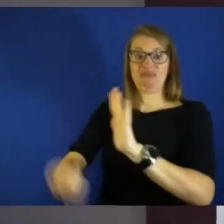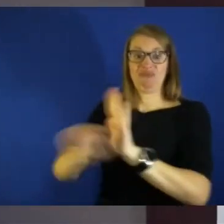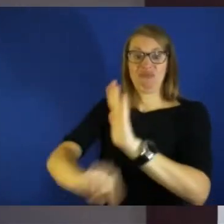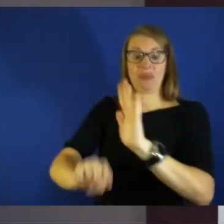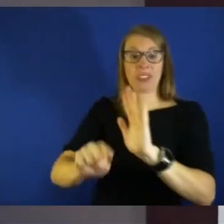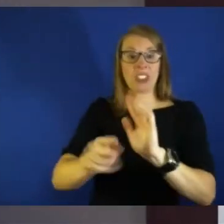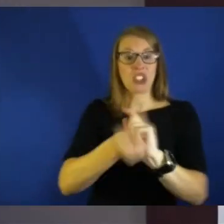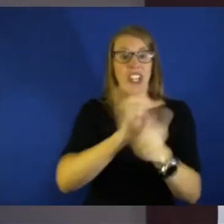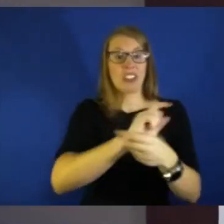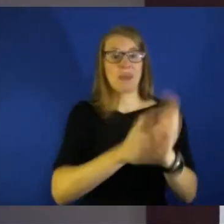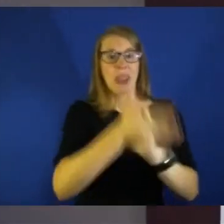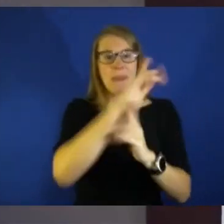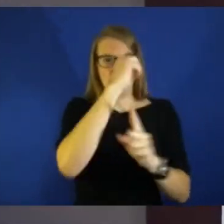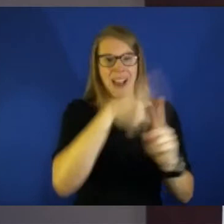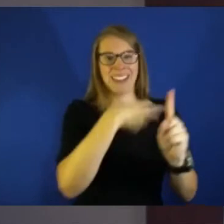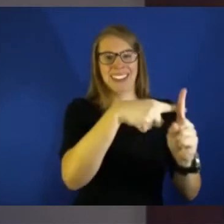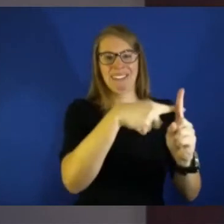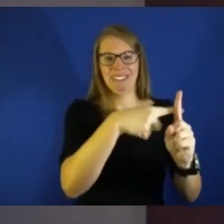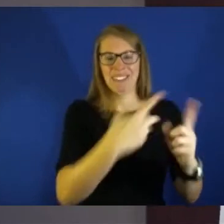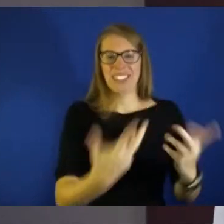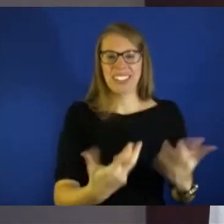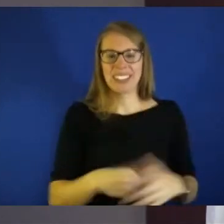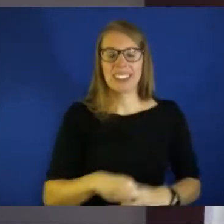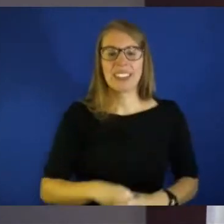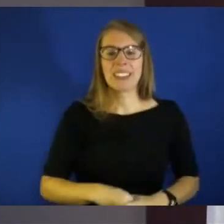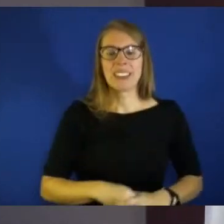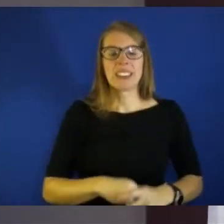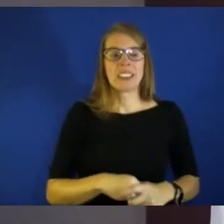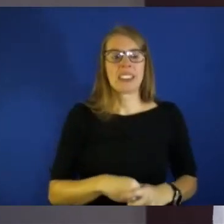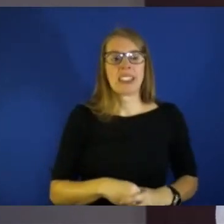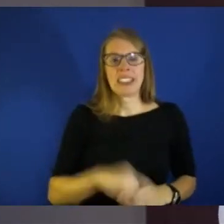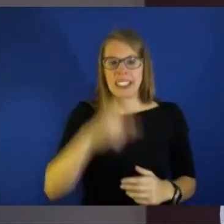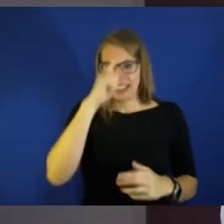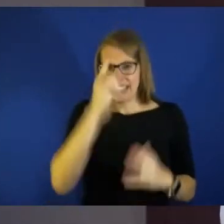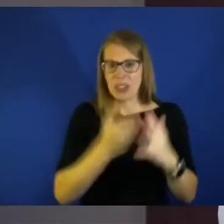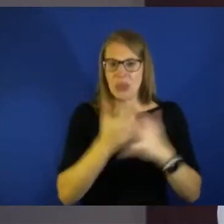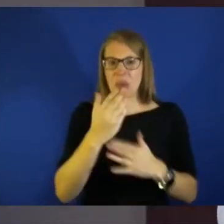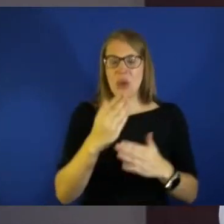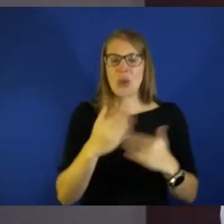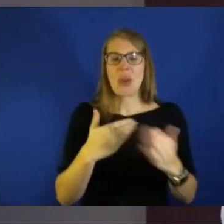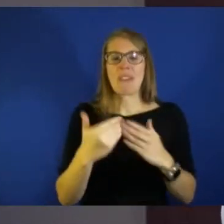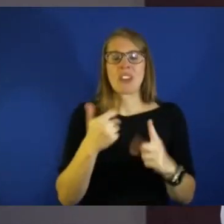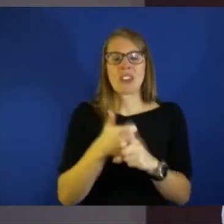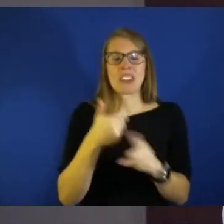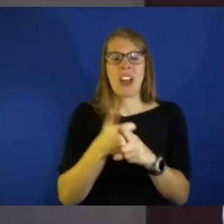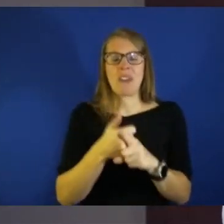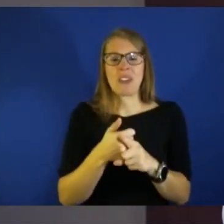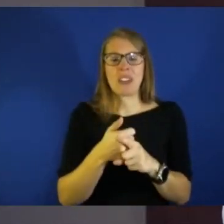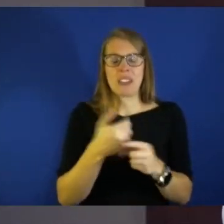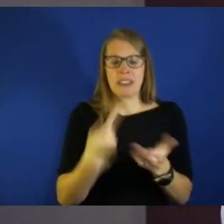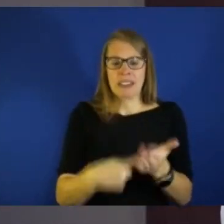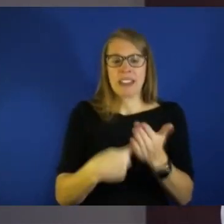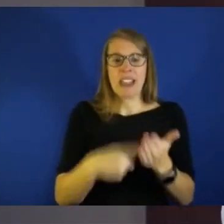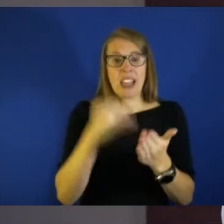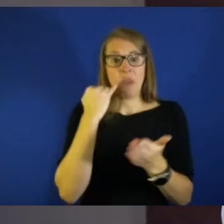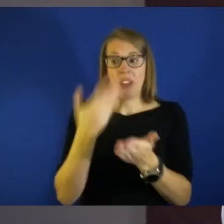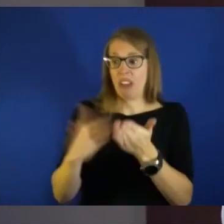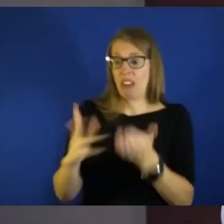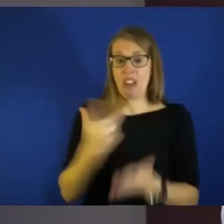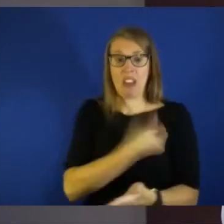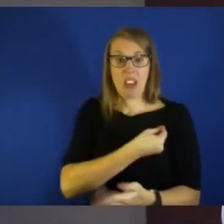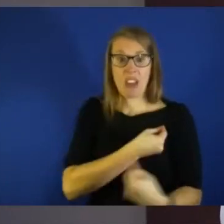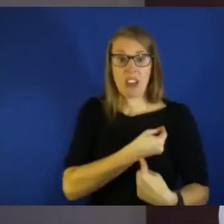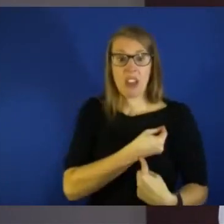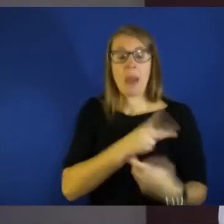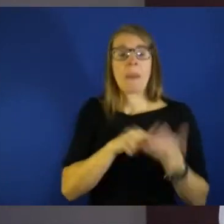know, think through what you're talking about here, because if you're not getting vaccinated, what you're going to end